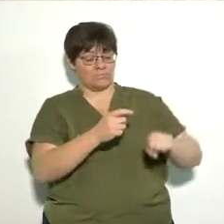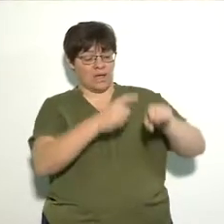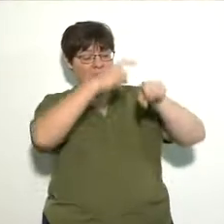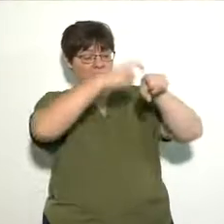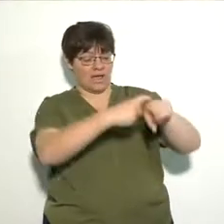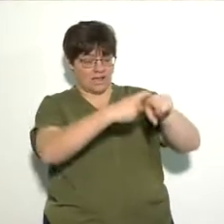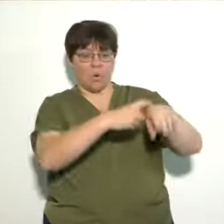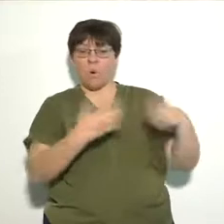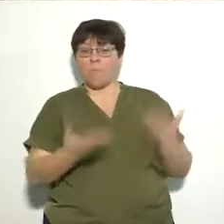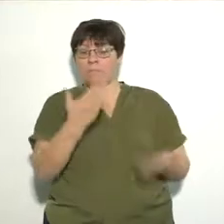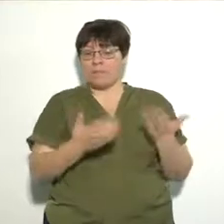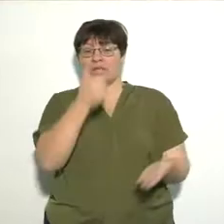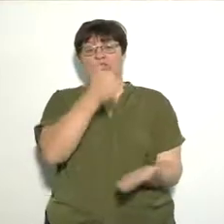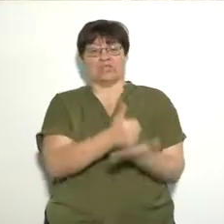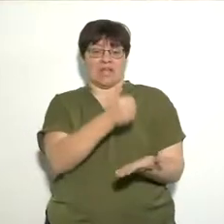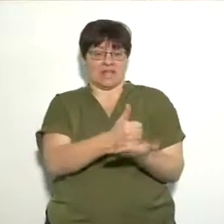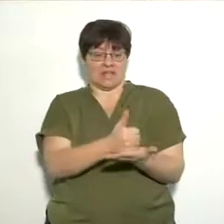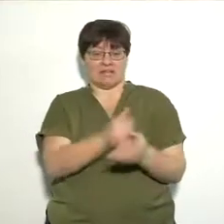may want to use a chair.